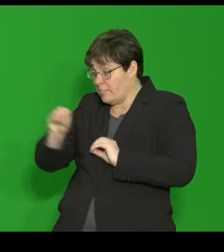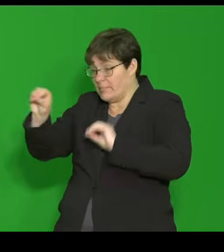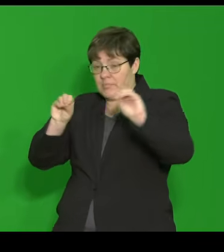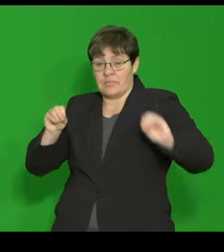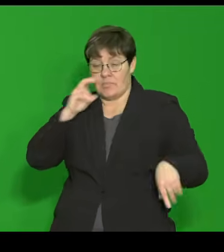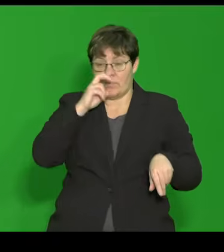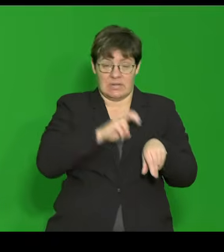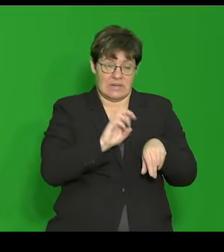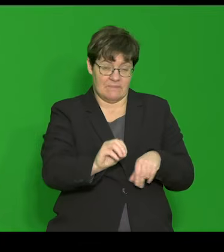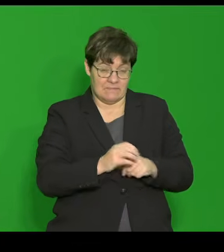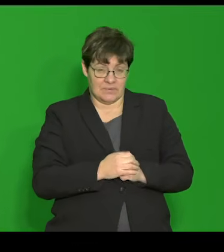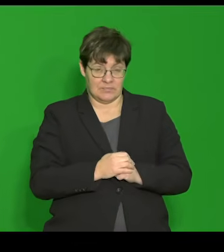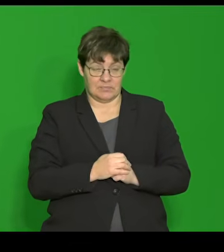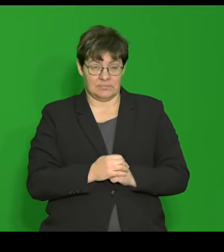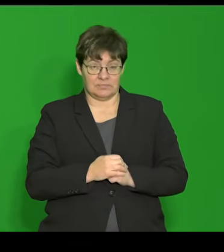and used where needed.